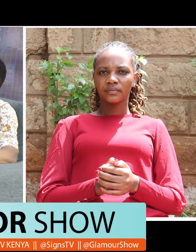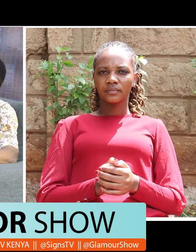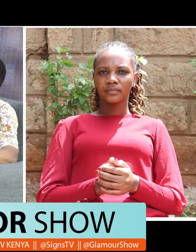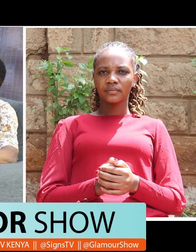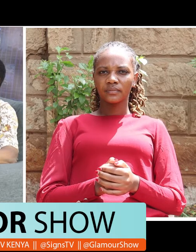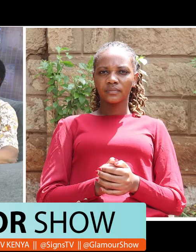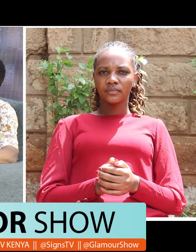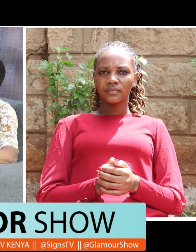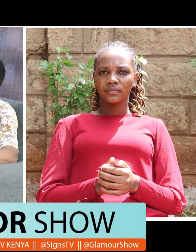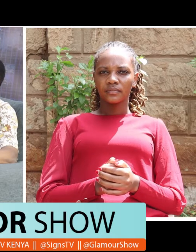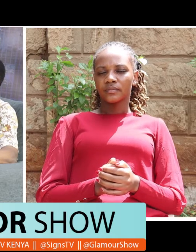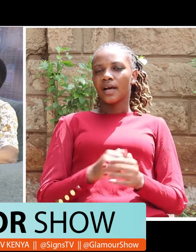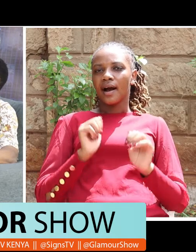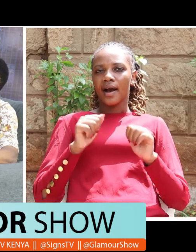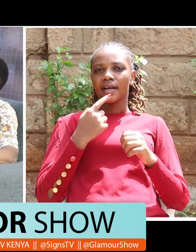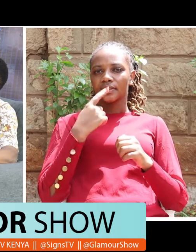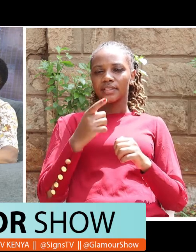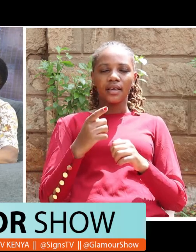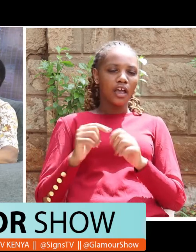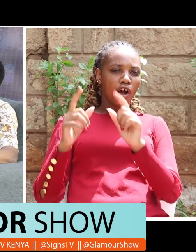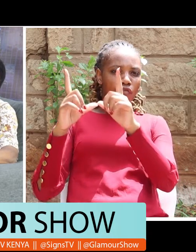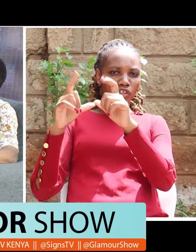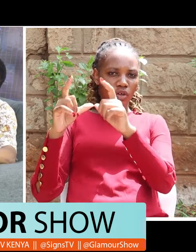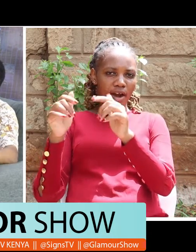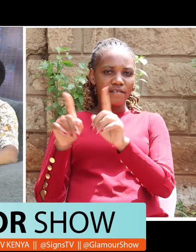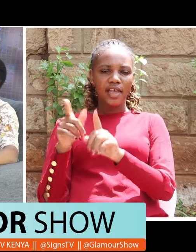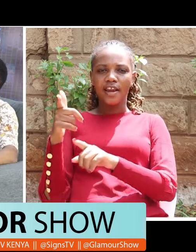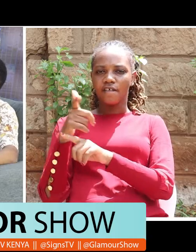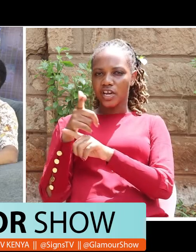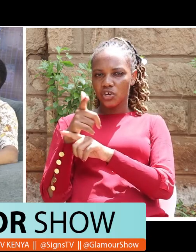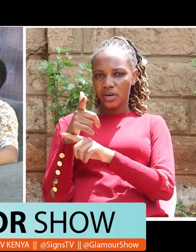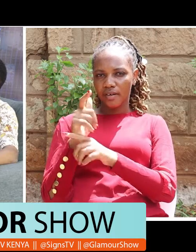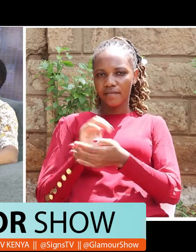I would say photography and videography.